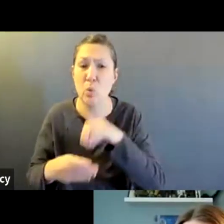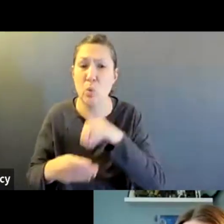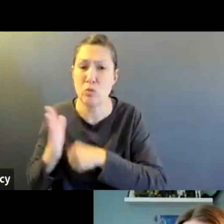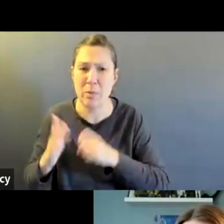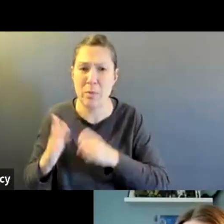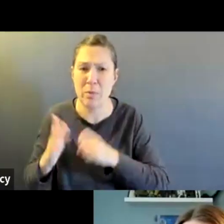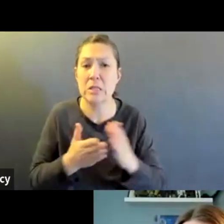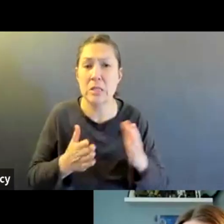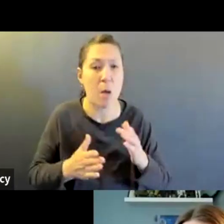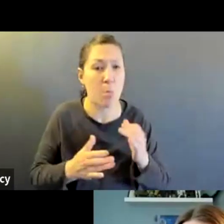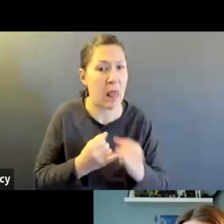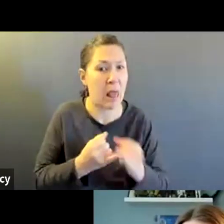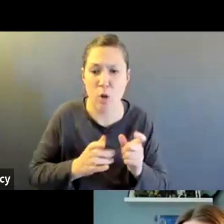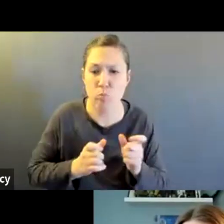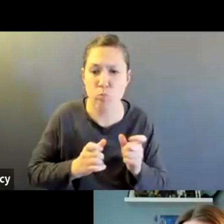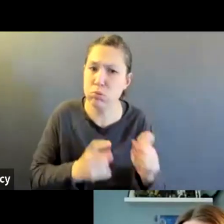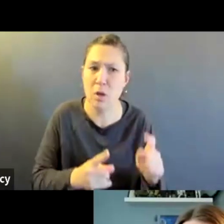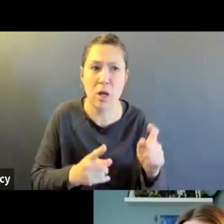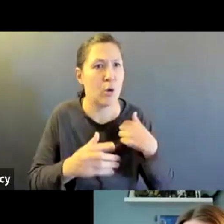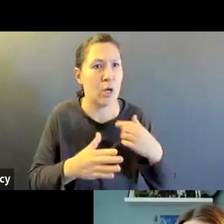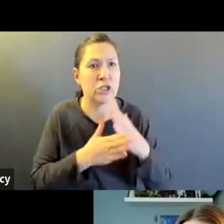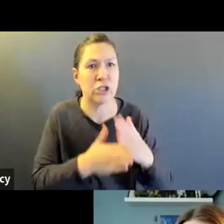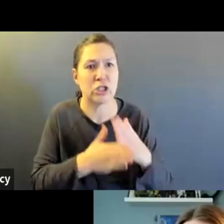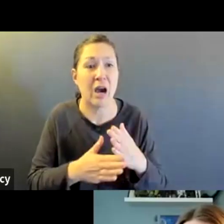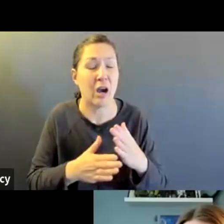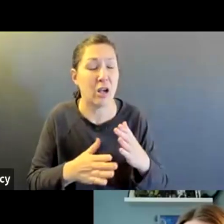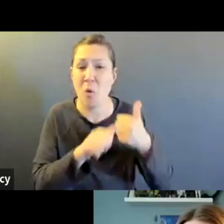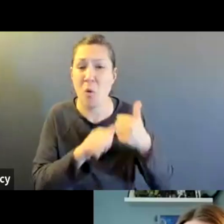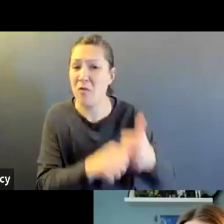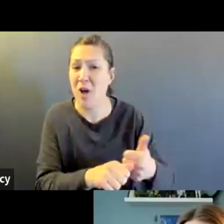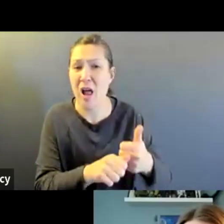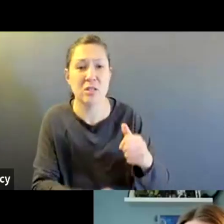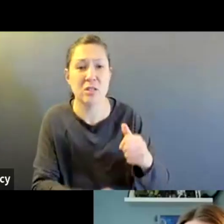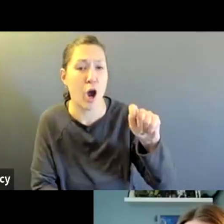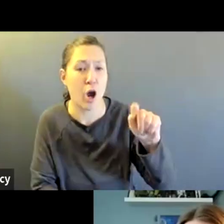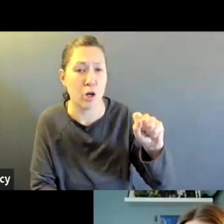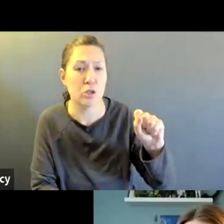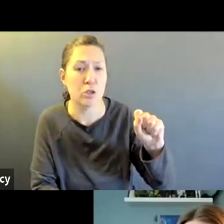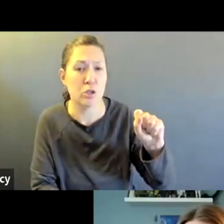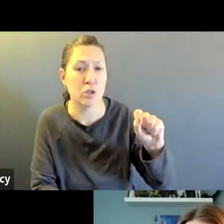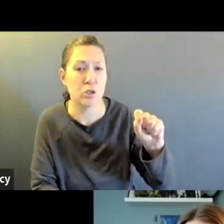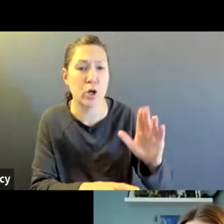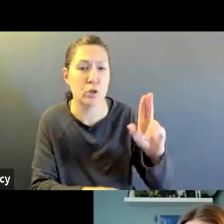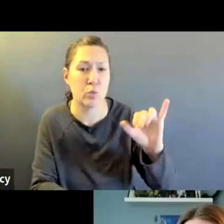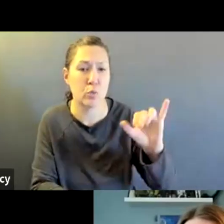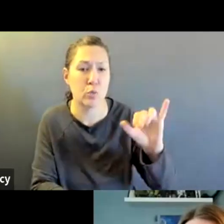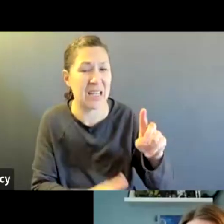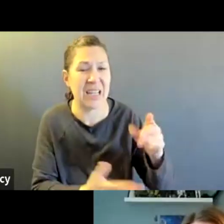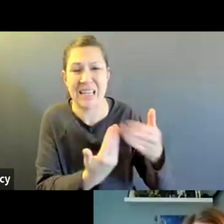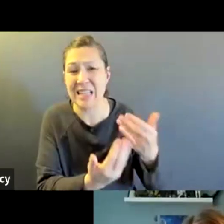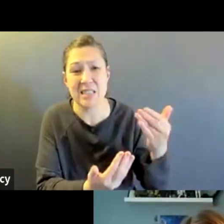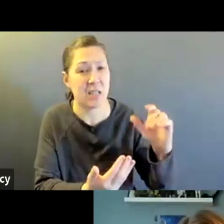clips and fun things. So follow us there, become a member of Arts Workers United. It's very cheap and like providing